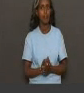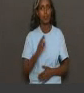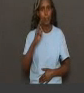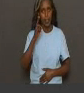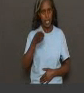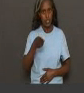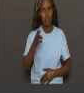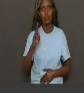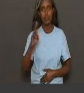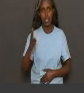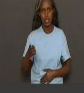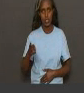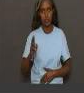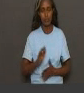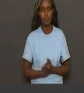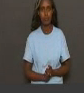H, H,